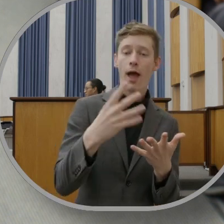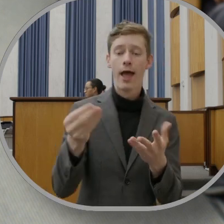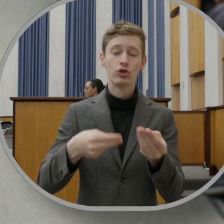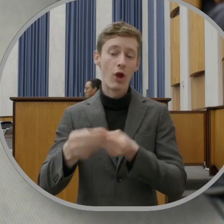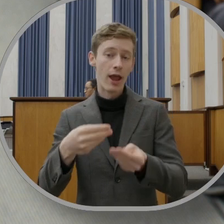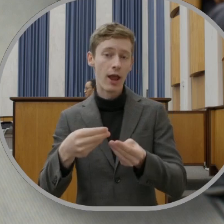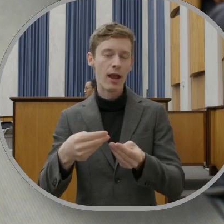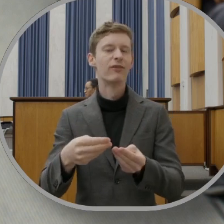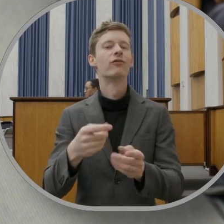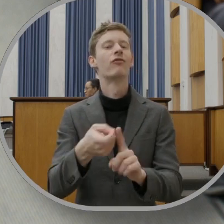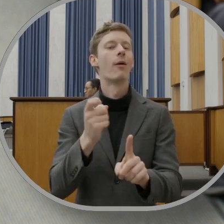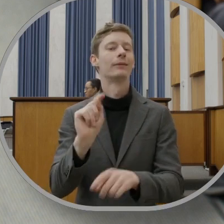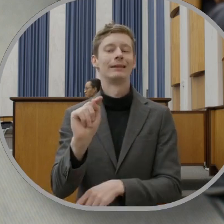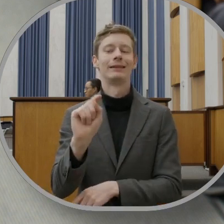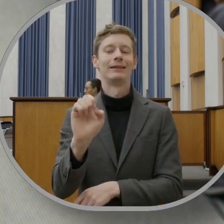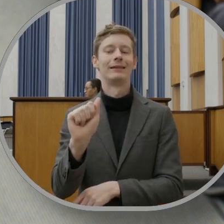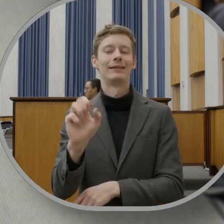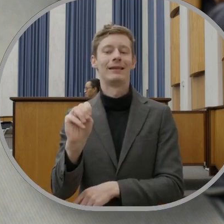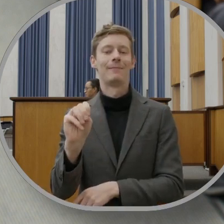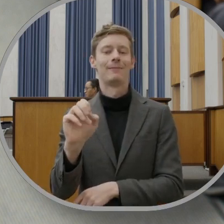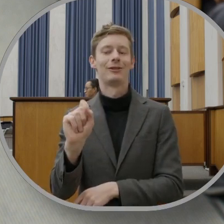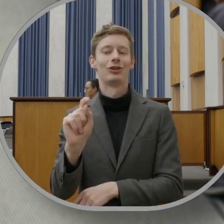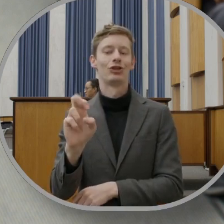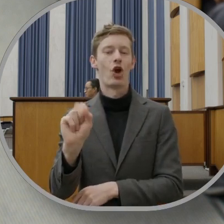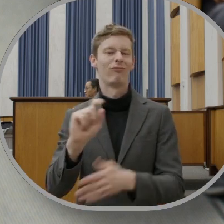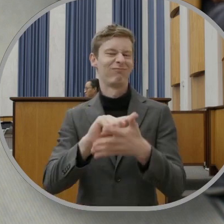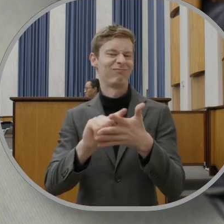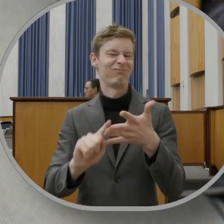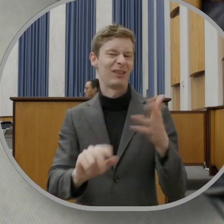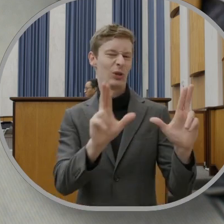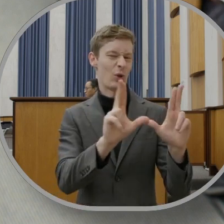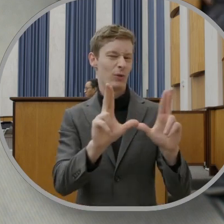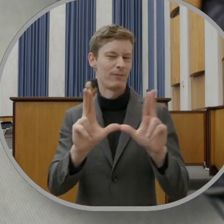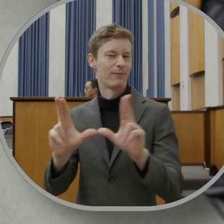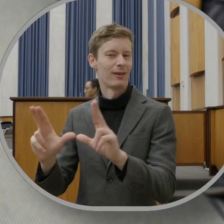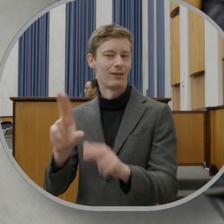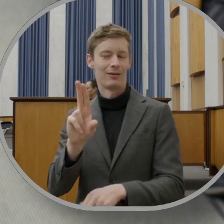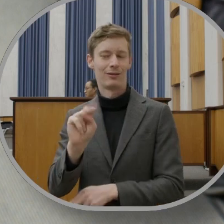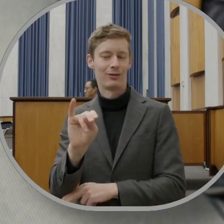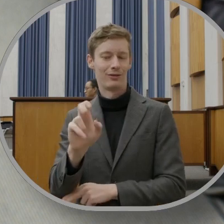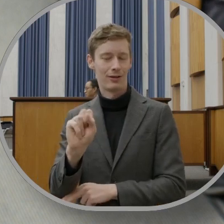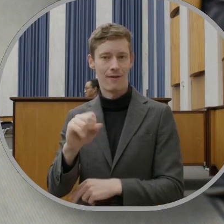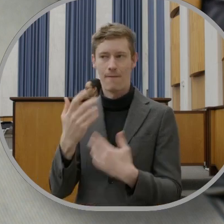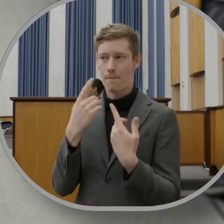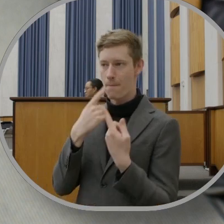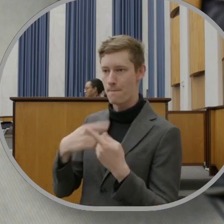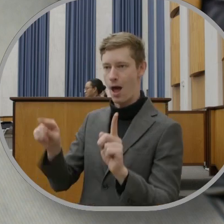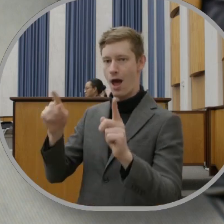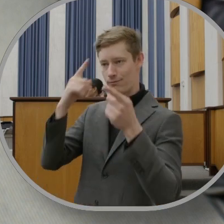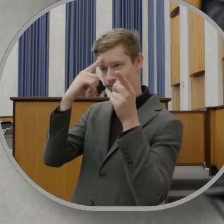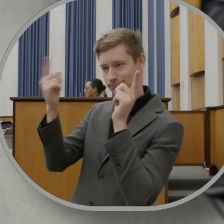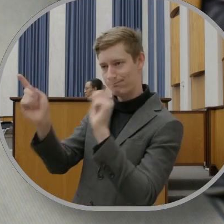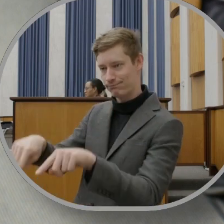Teamsters. We have successfully reached agreements with police, fire and emergency services,